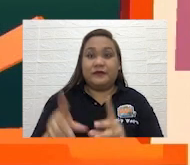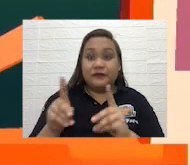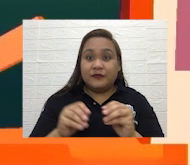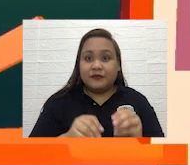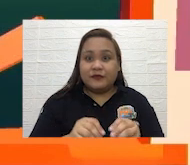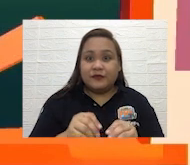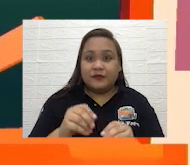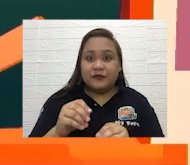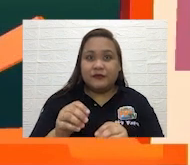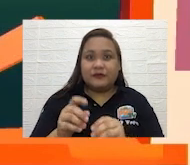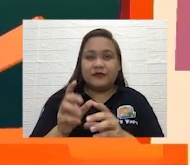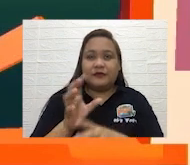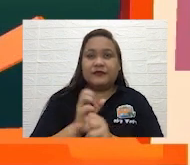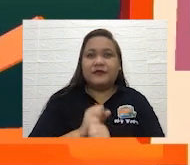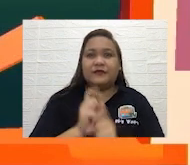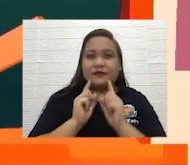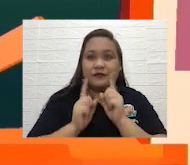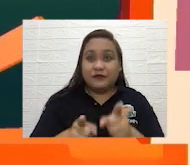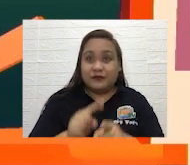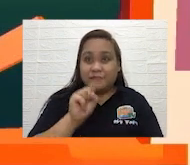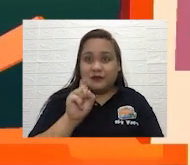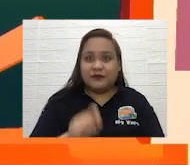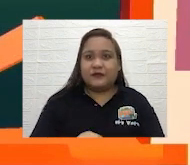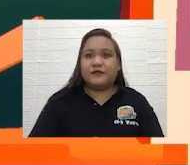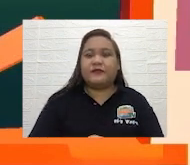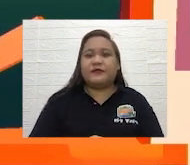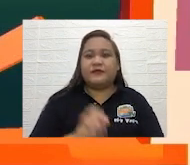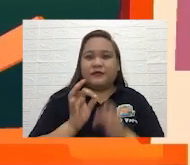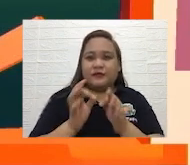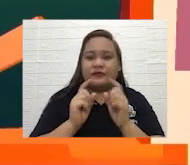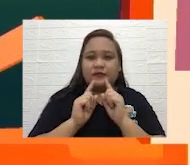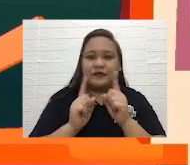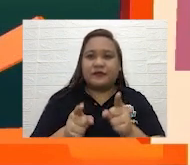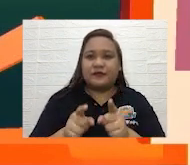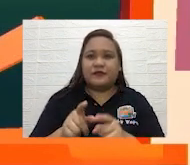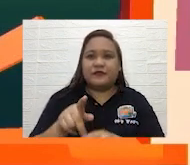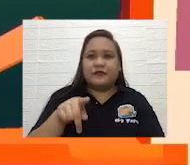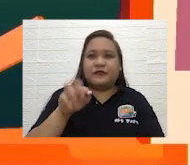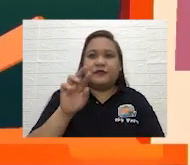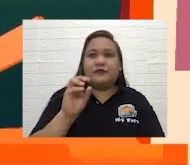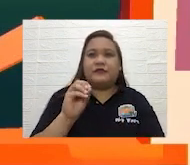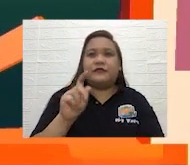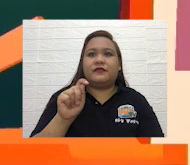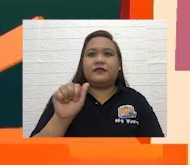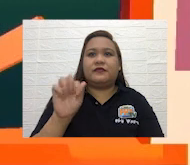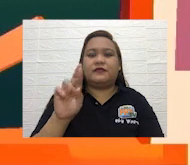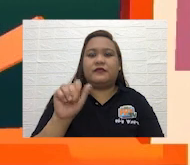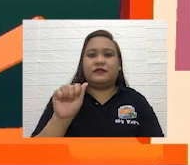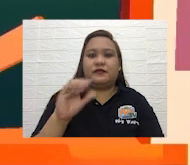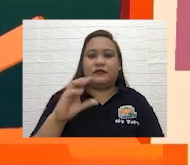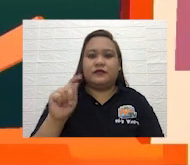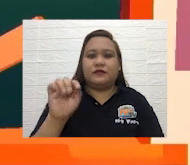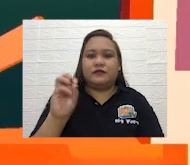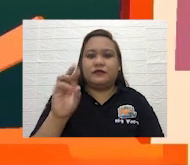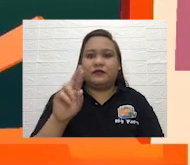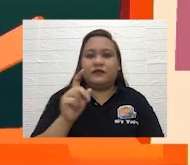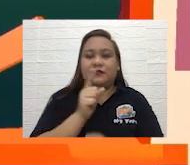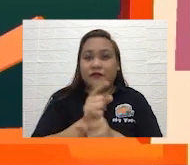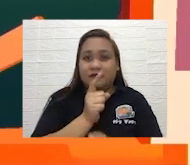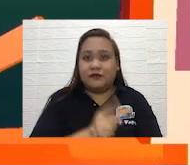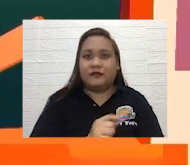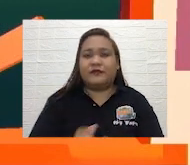Did you get it? If you answered protractor, then you are right.